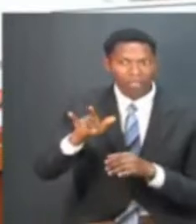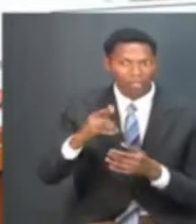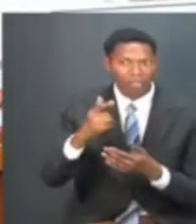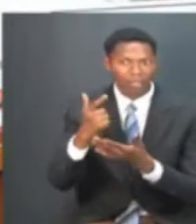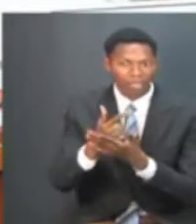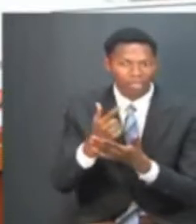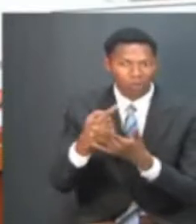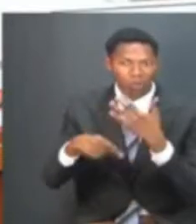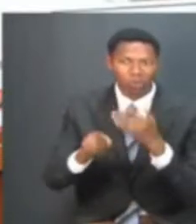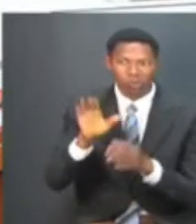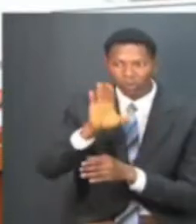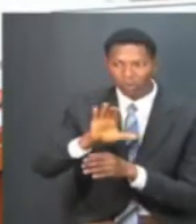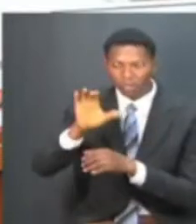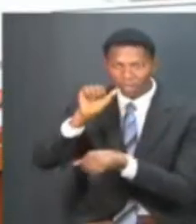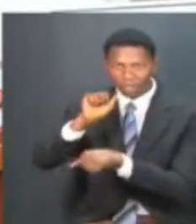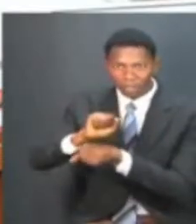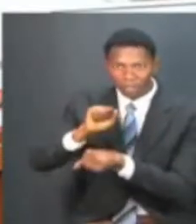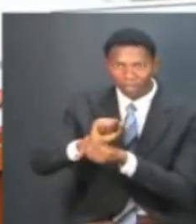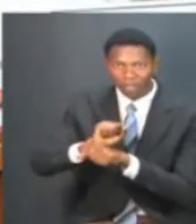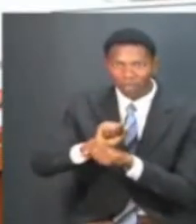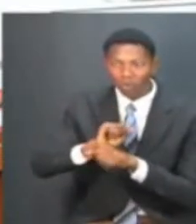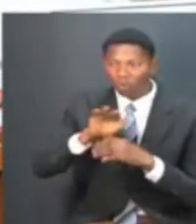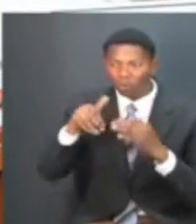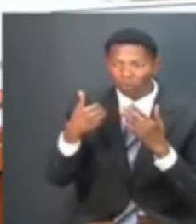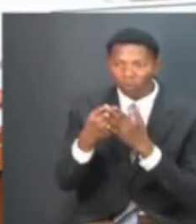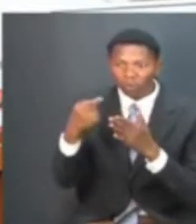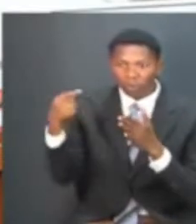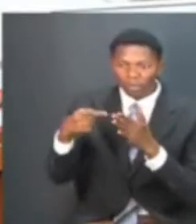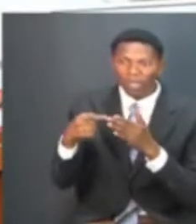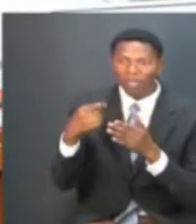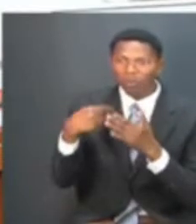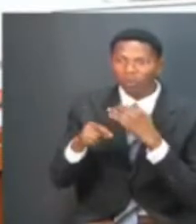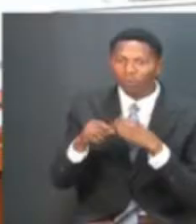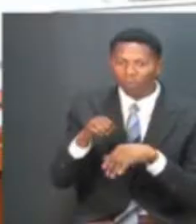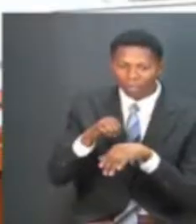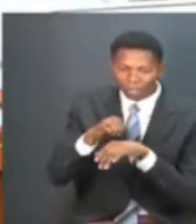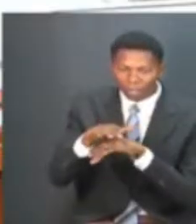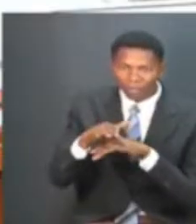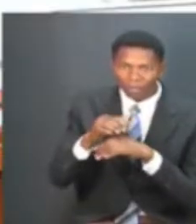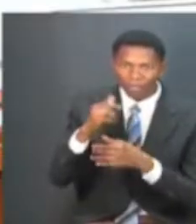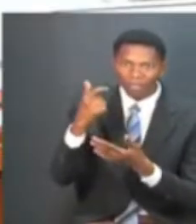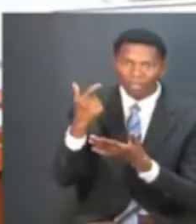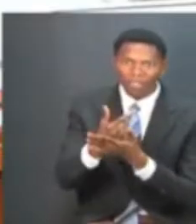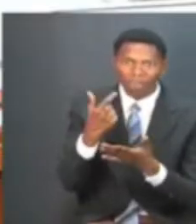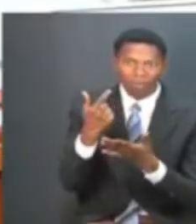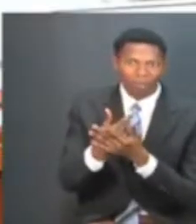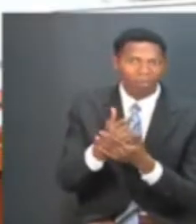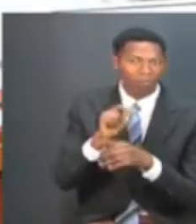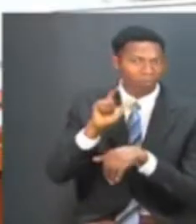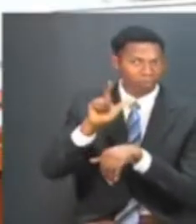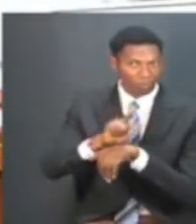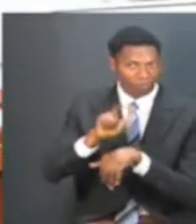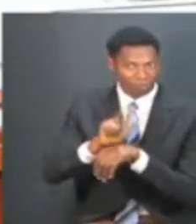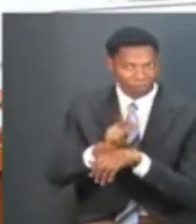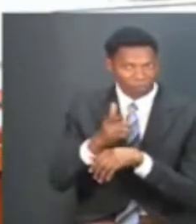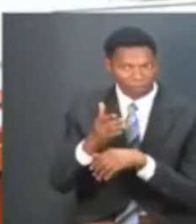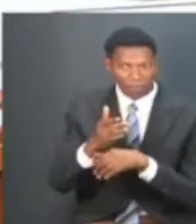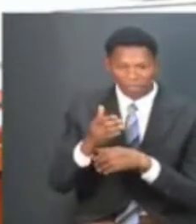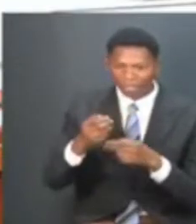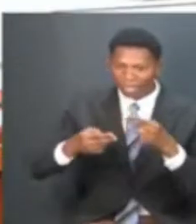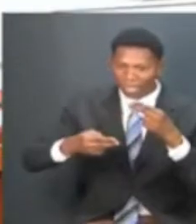pastures. These factors have affected Ghana's skilled labor and are